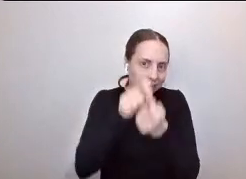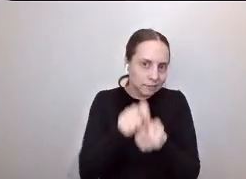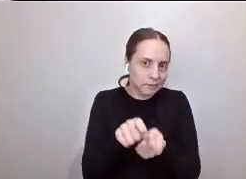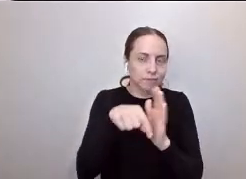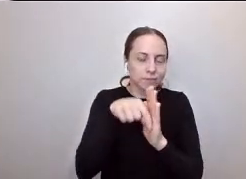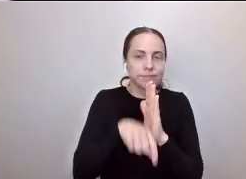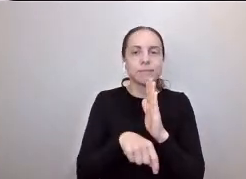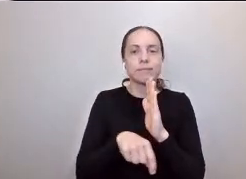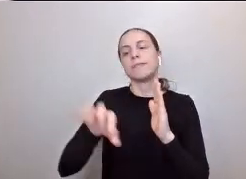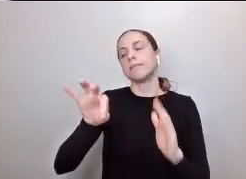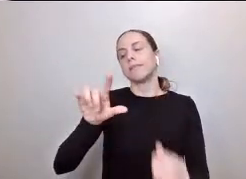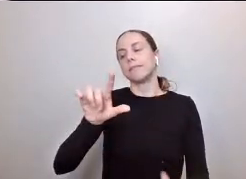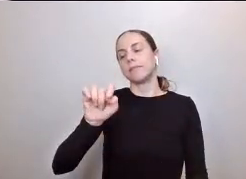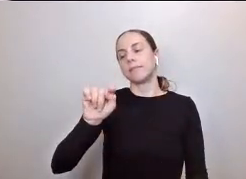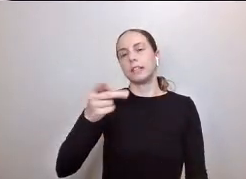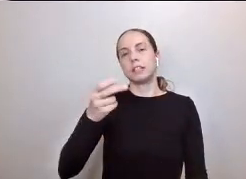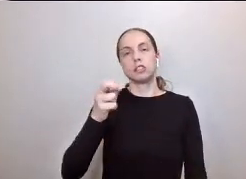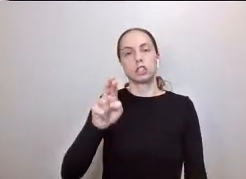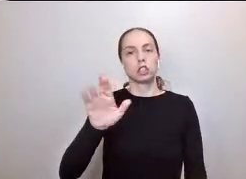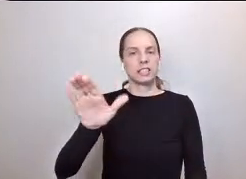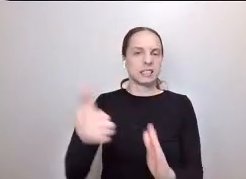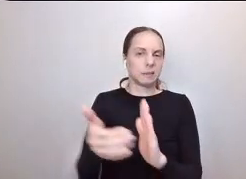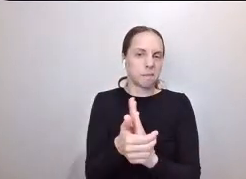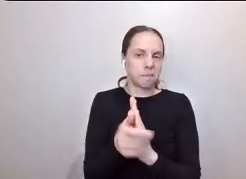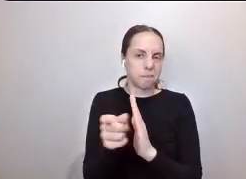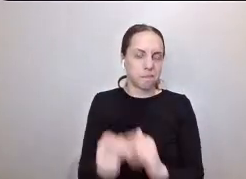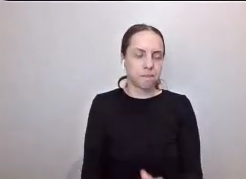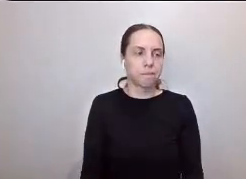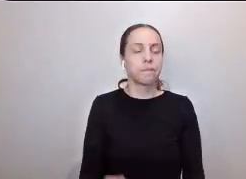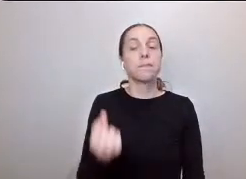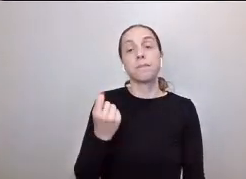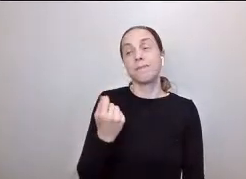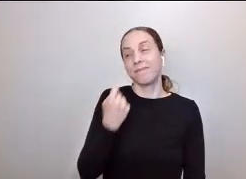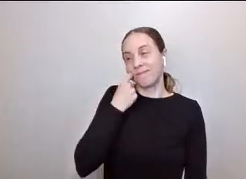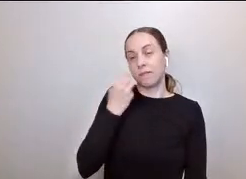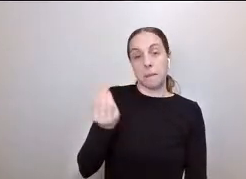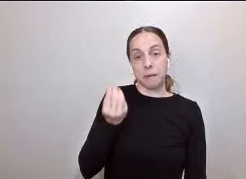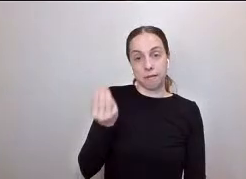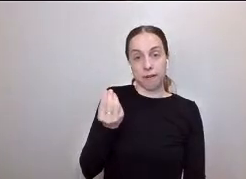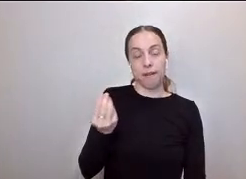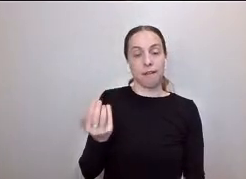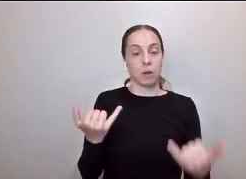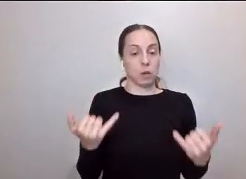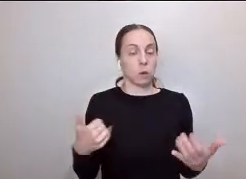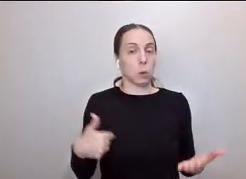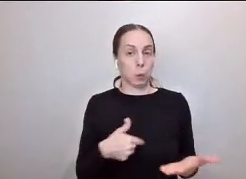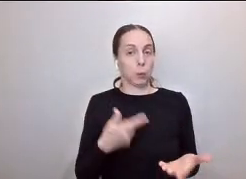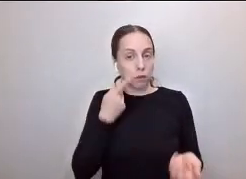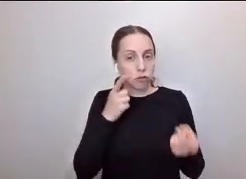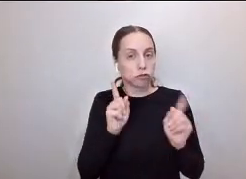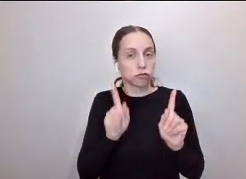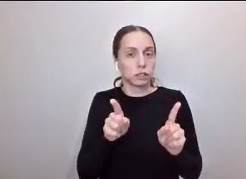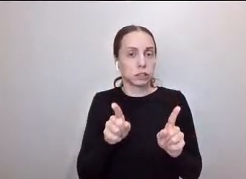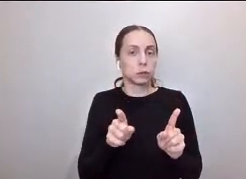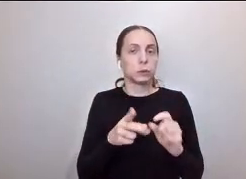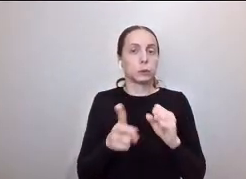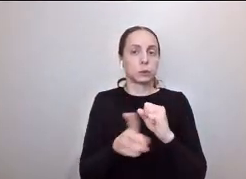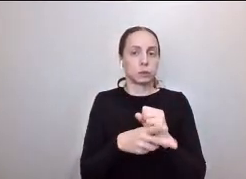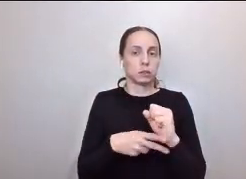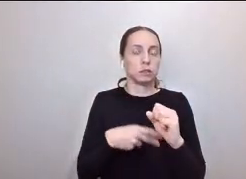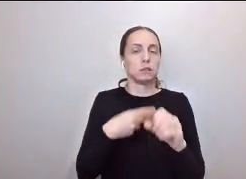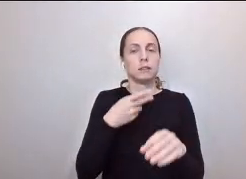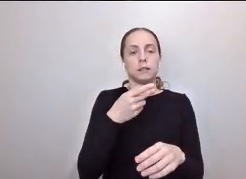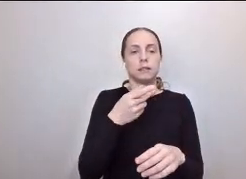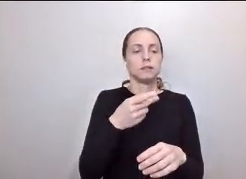amendment, on Monday, this council agreed to preserve appropriations to address a staffing shortage within the MPD